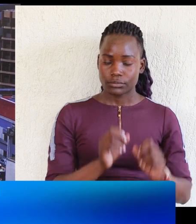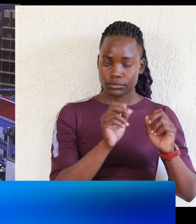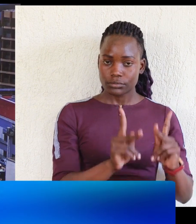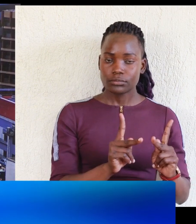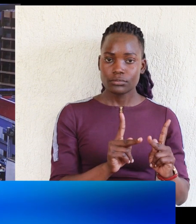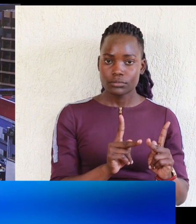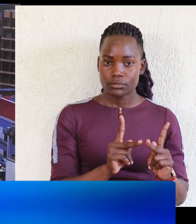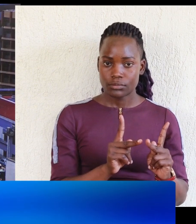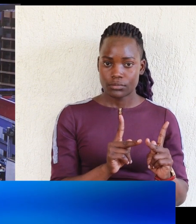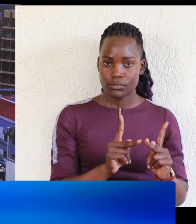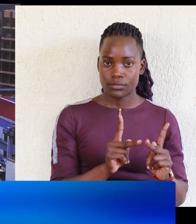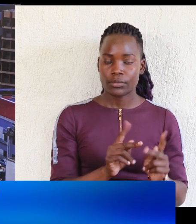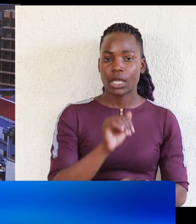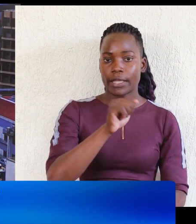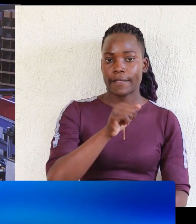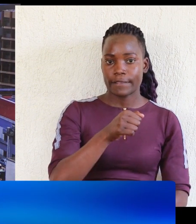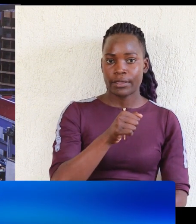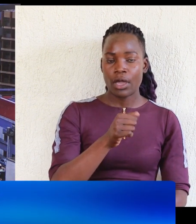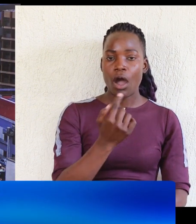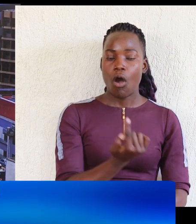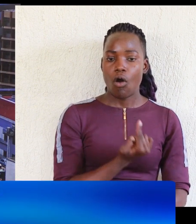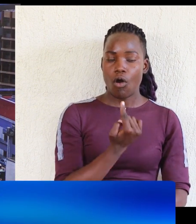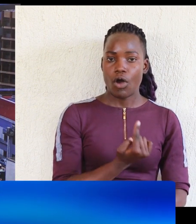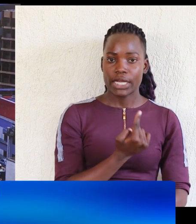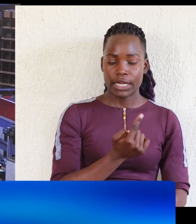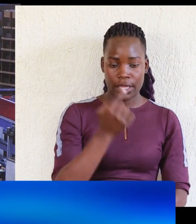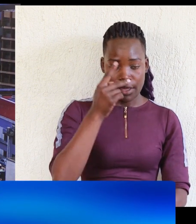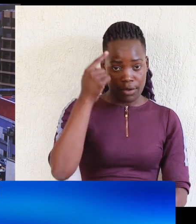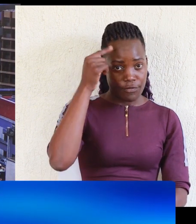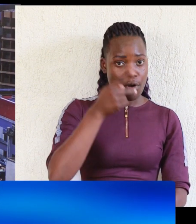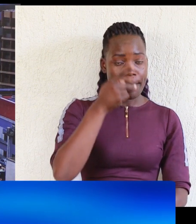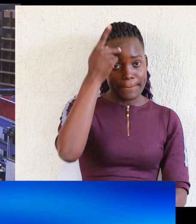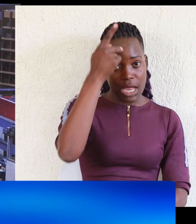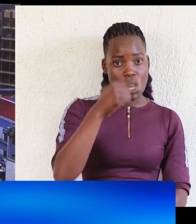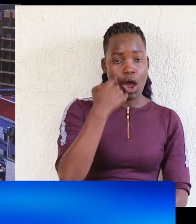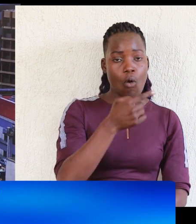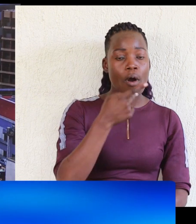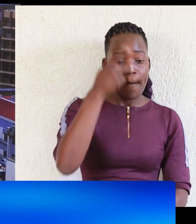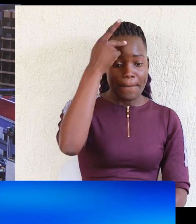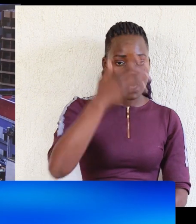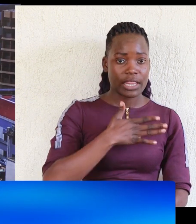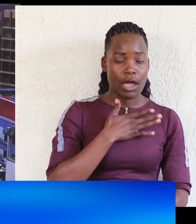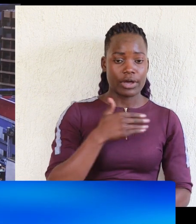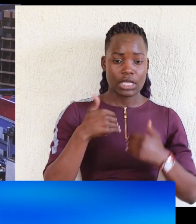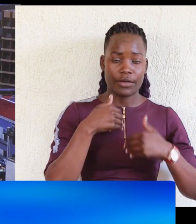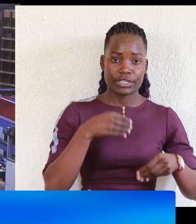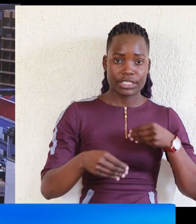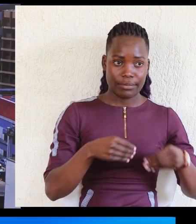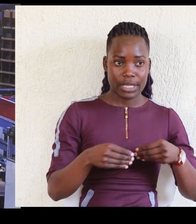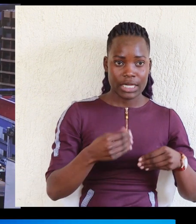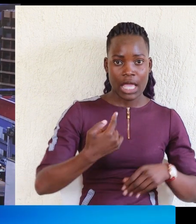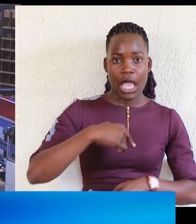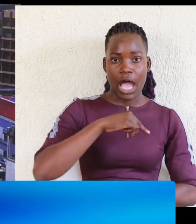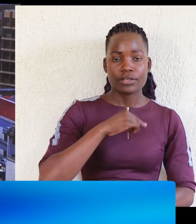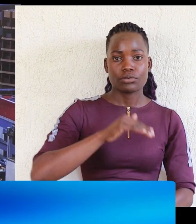Okay, unfortunately or fortunately, yes, we are only for parents who our parents have disabilities. As the name